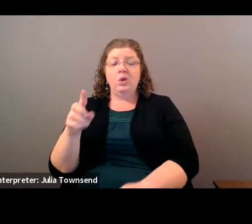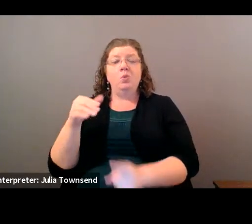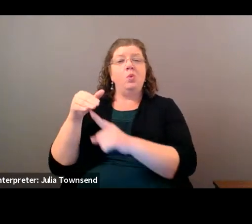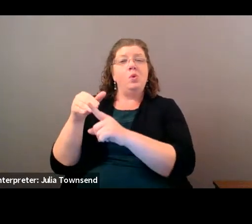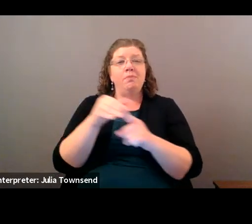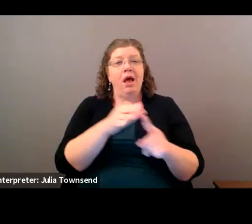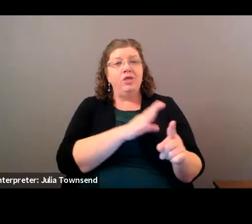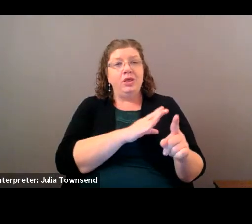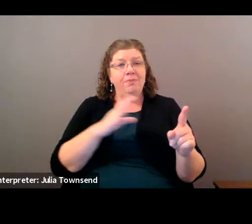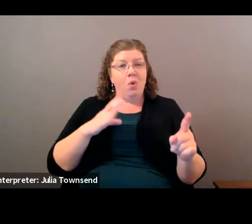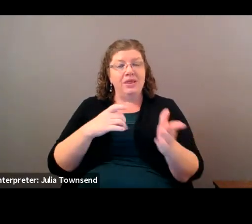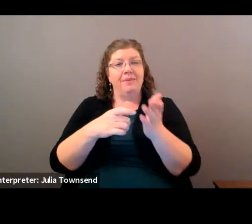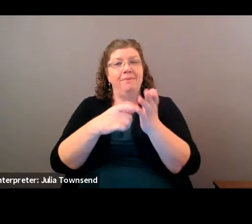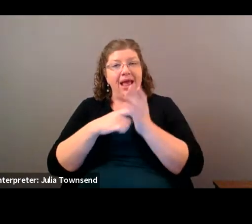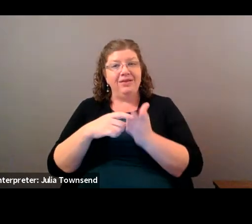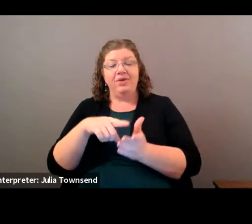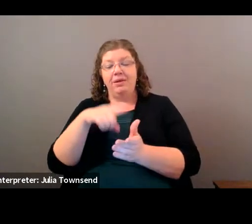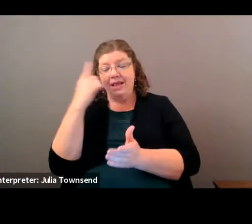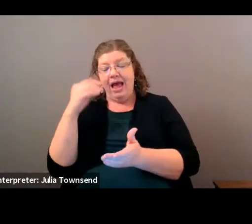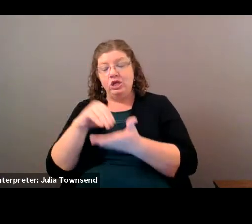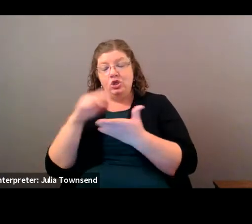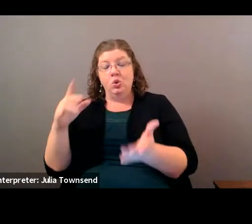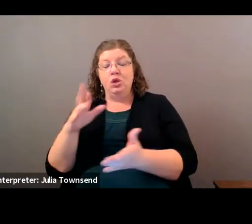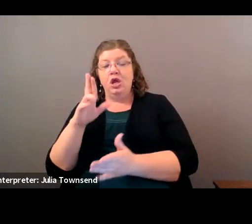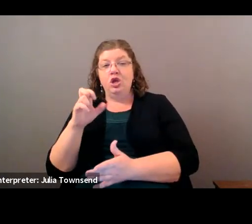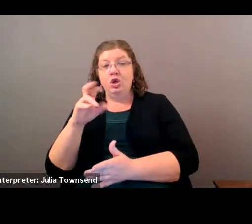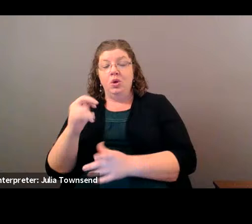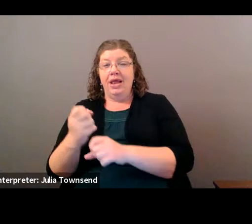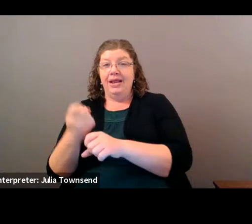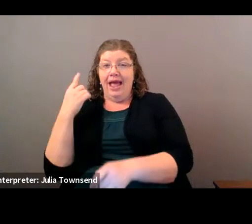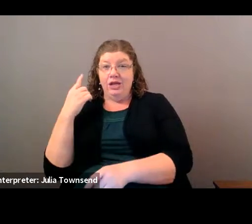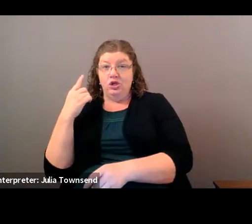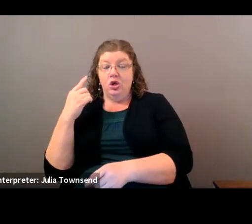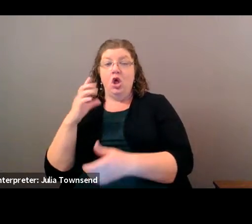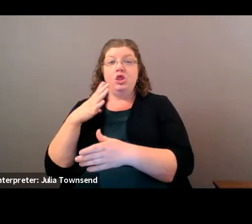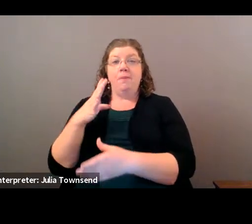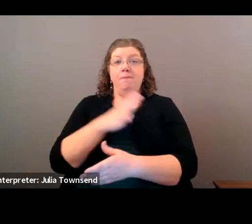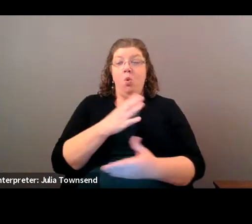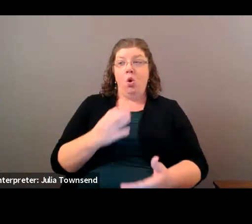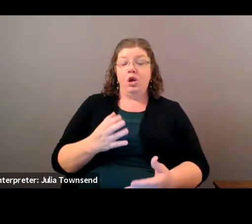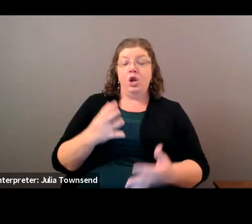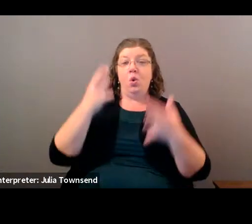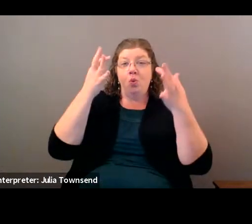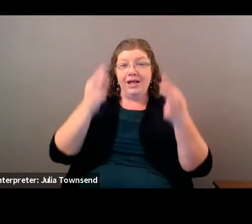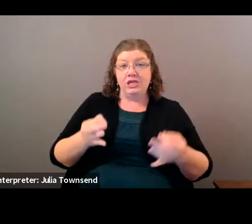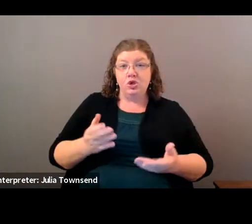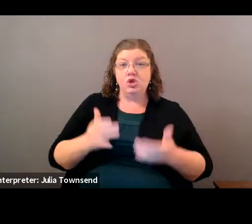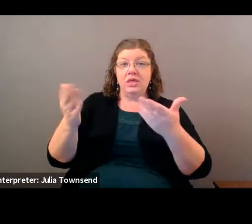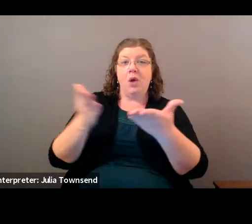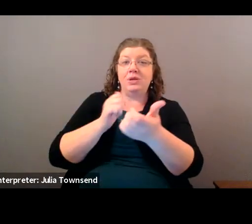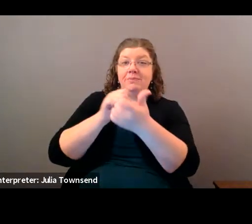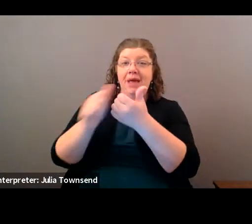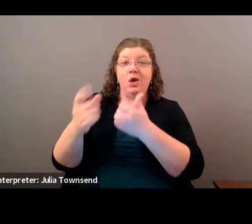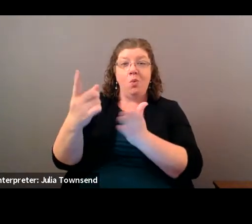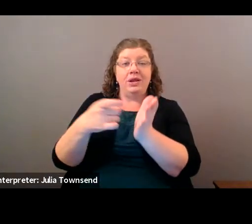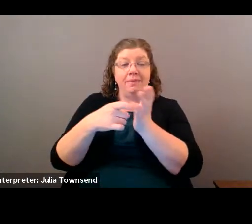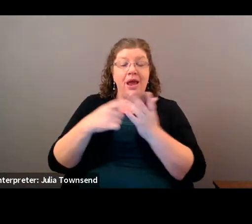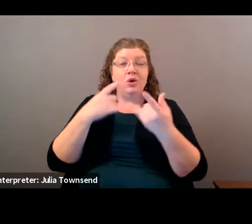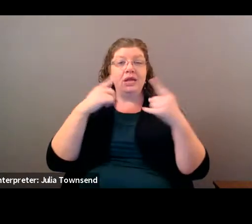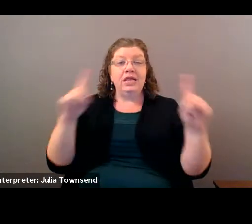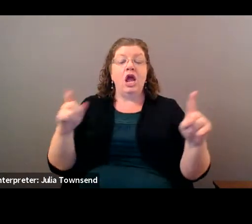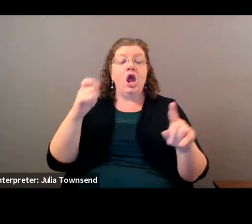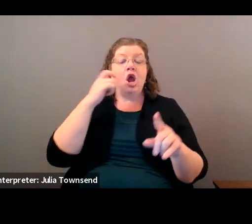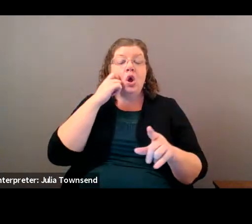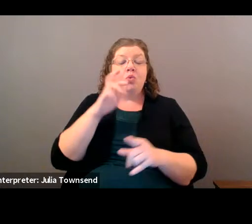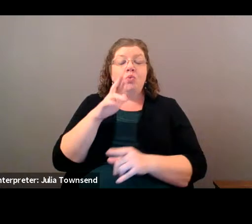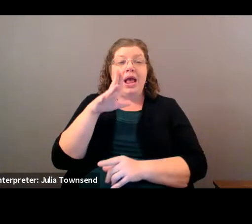brought forward by the Black Student Union last year. The board resolution that was passed in response to one of those demands was to declare racism as